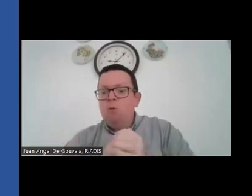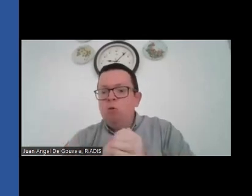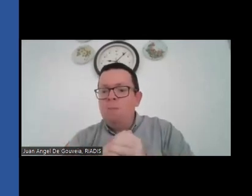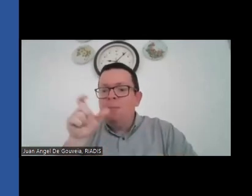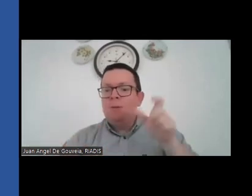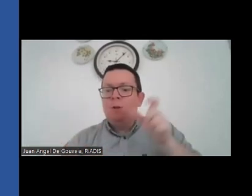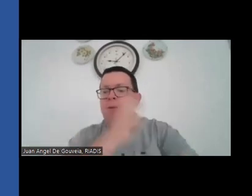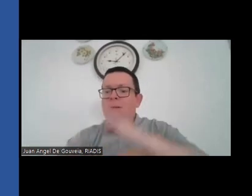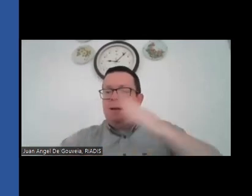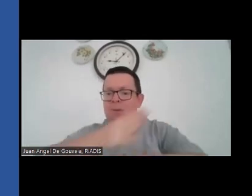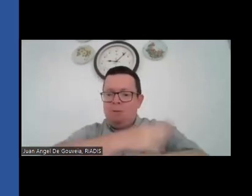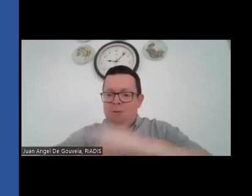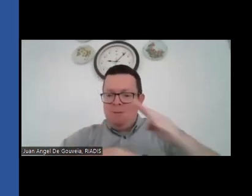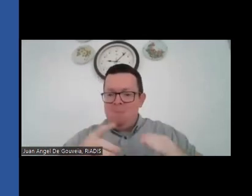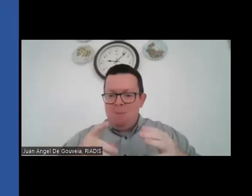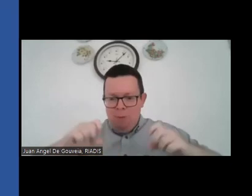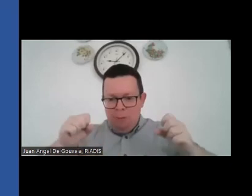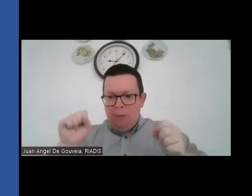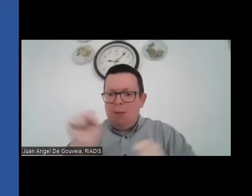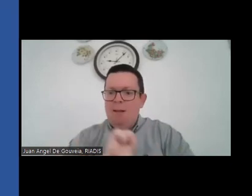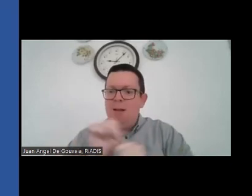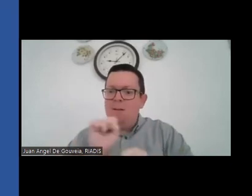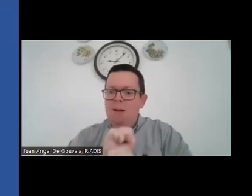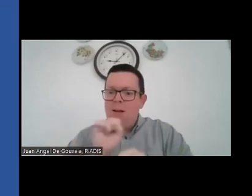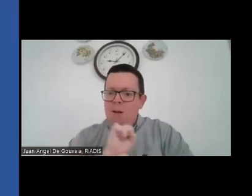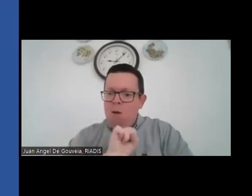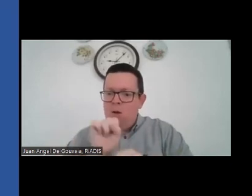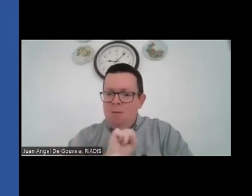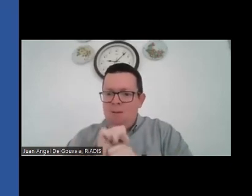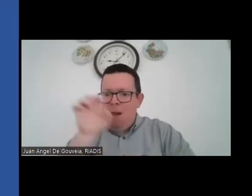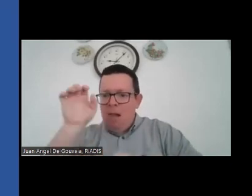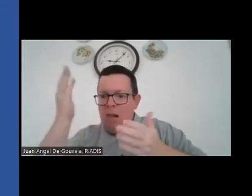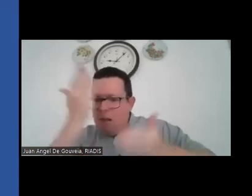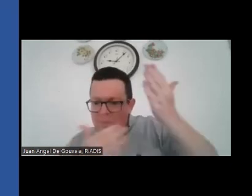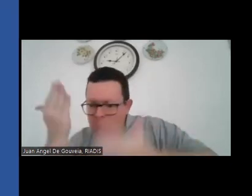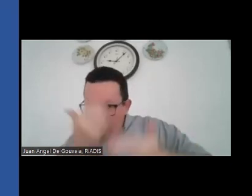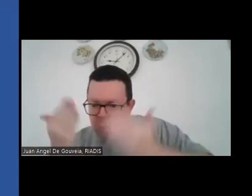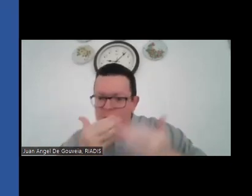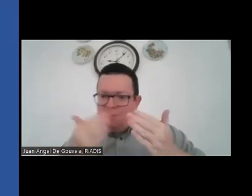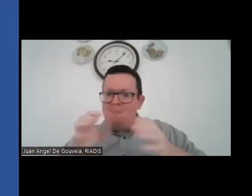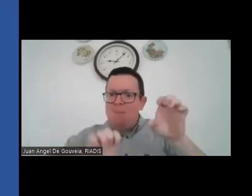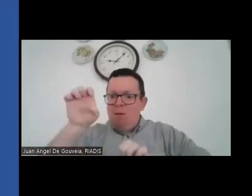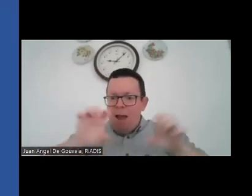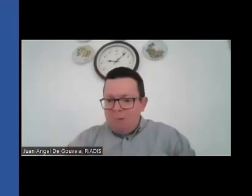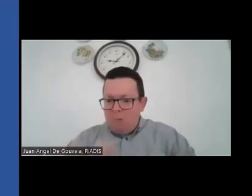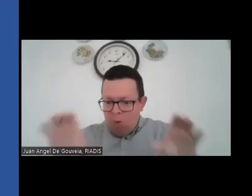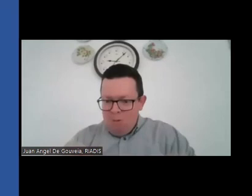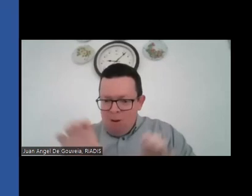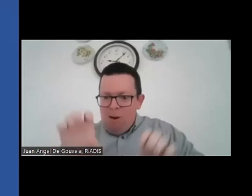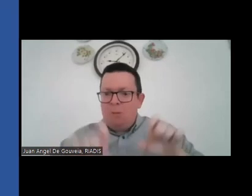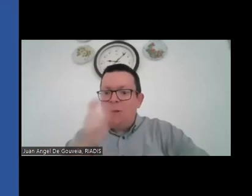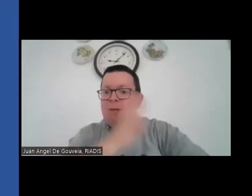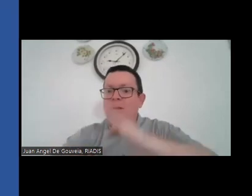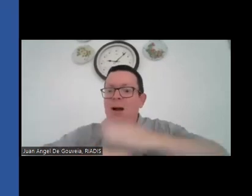methodology to improve the level of inclusion of people with disabilities in disaster risk management in